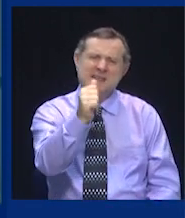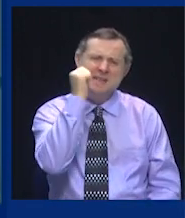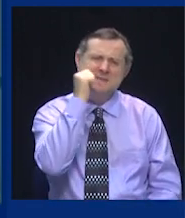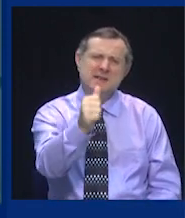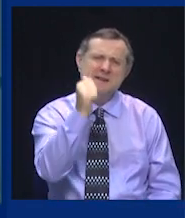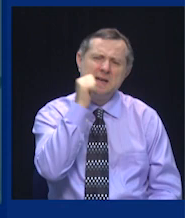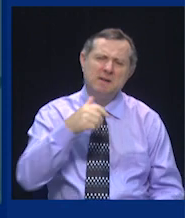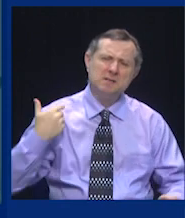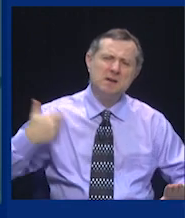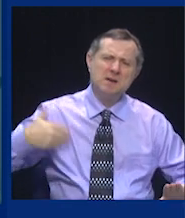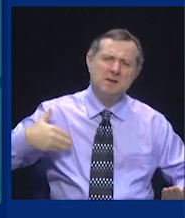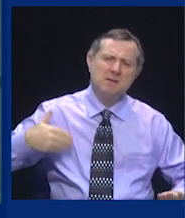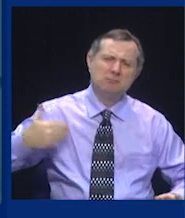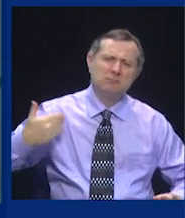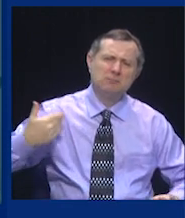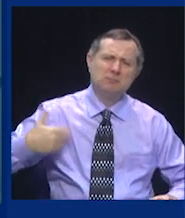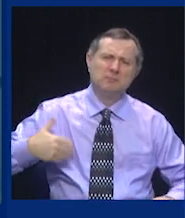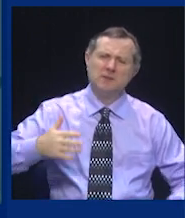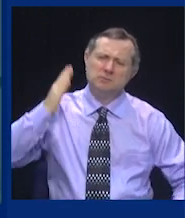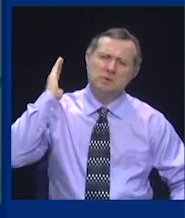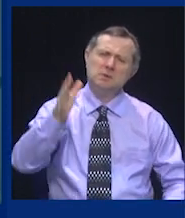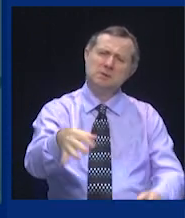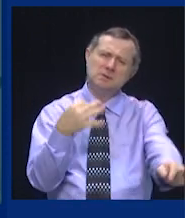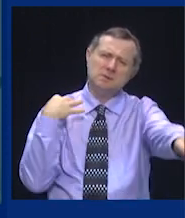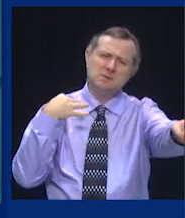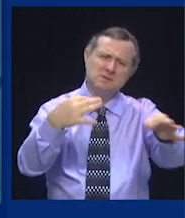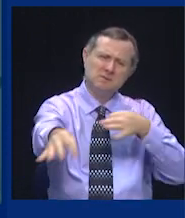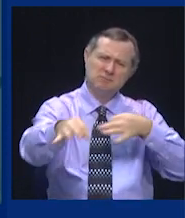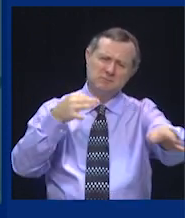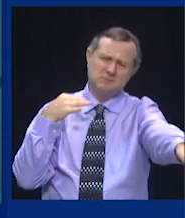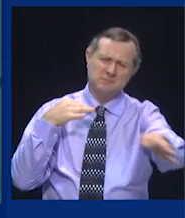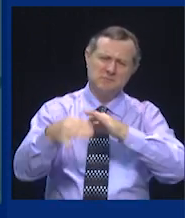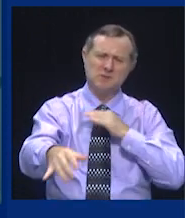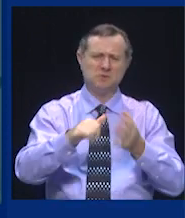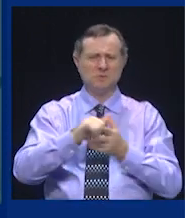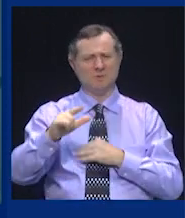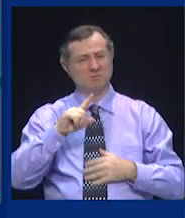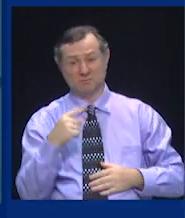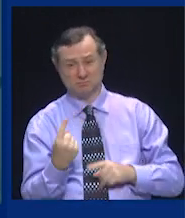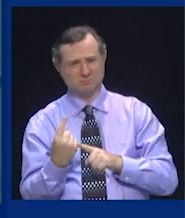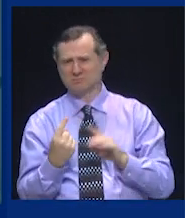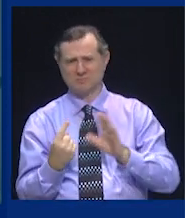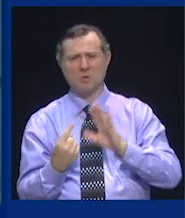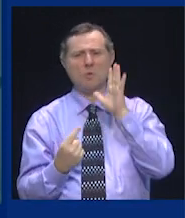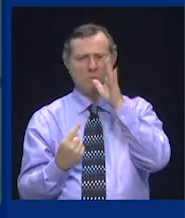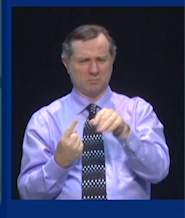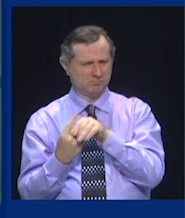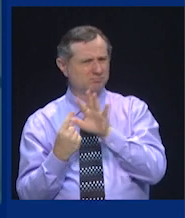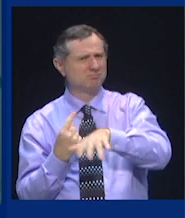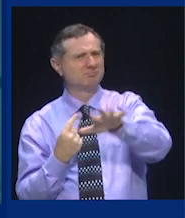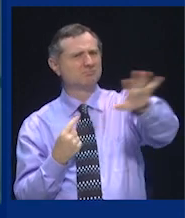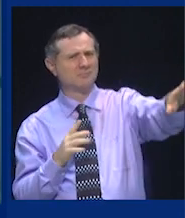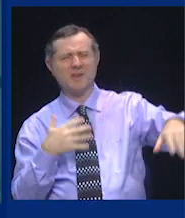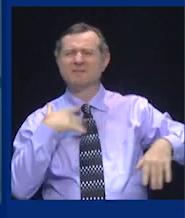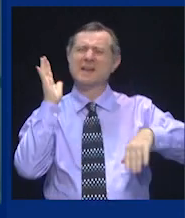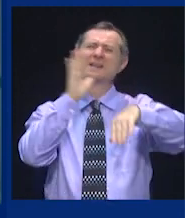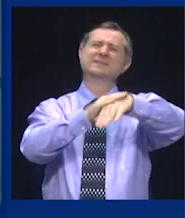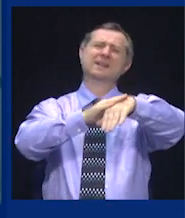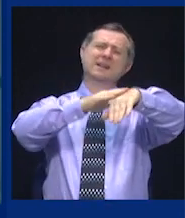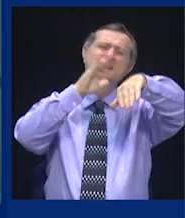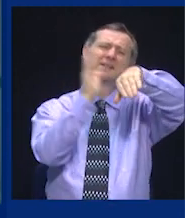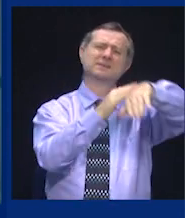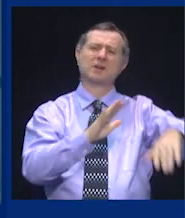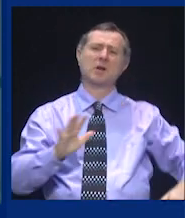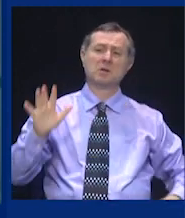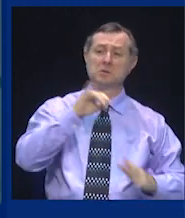saying, what is New York is not unique in this regard. And it is going to go to other states. No, no, no. It's going